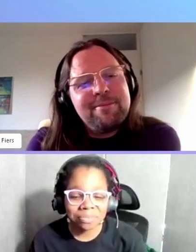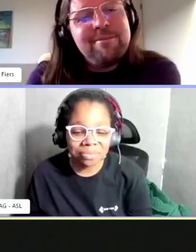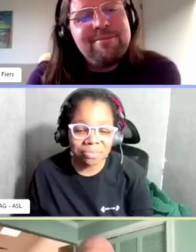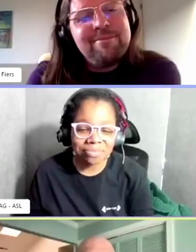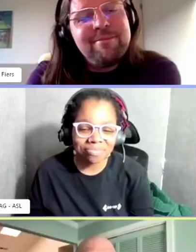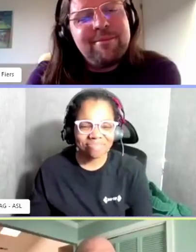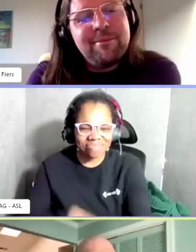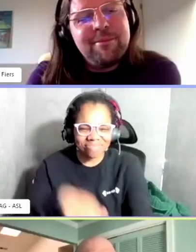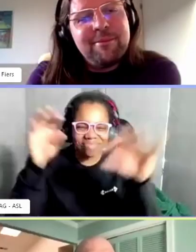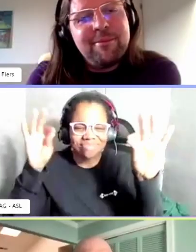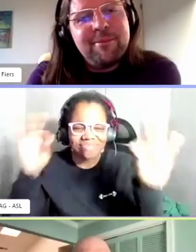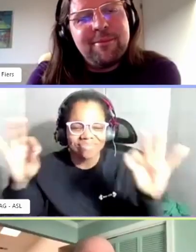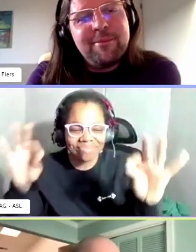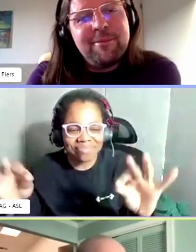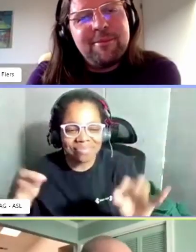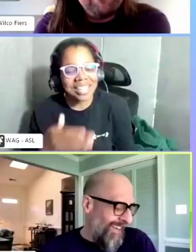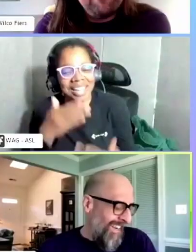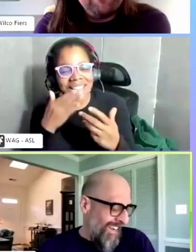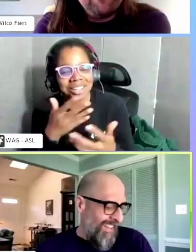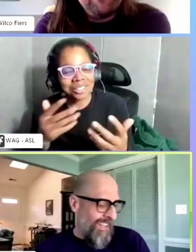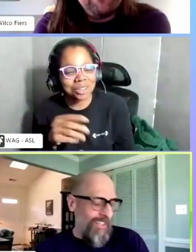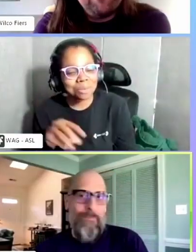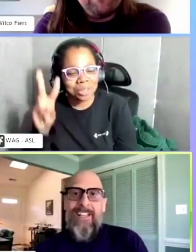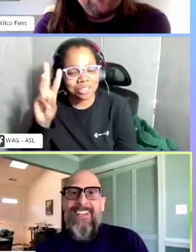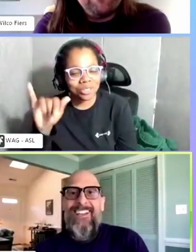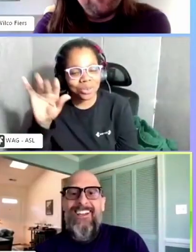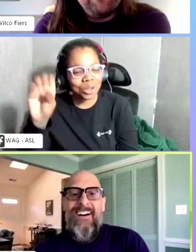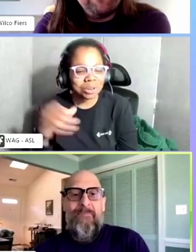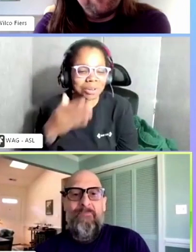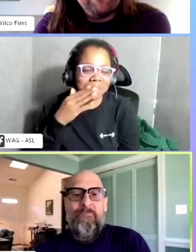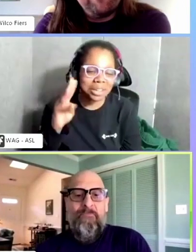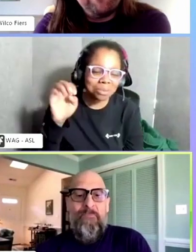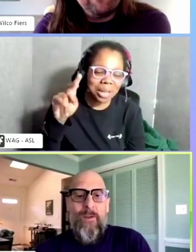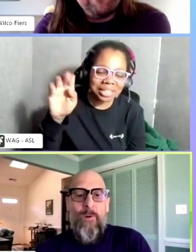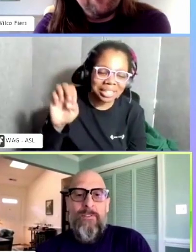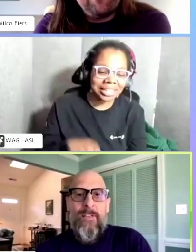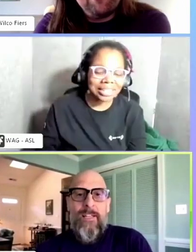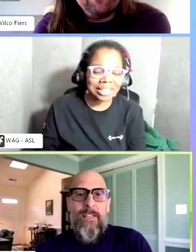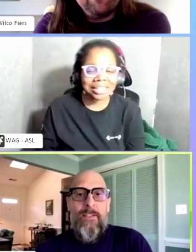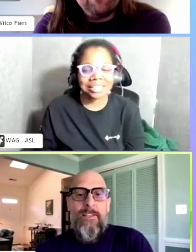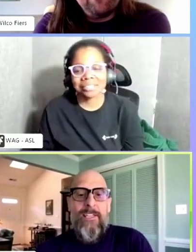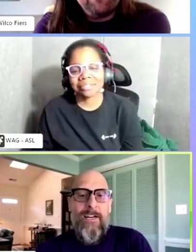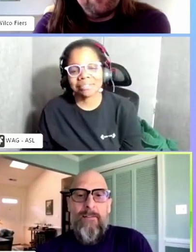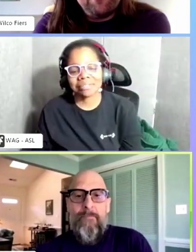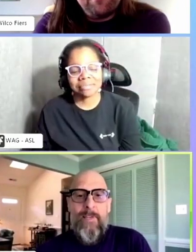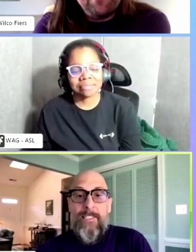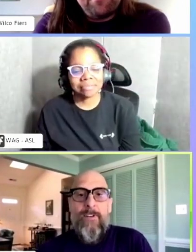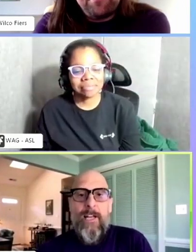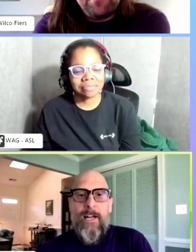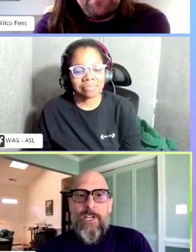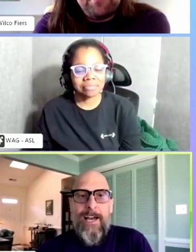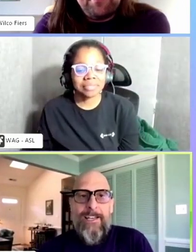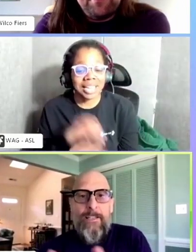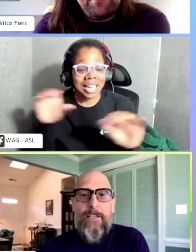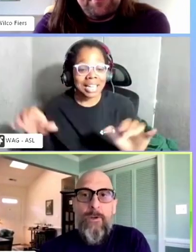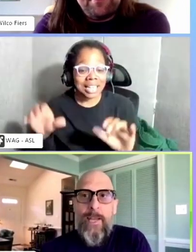Perfect. Thank you. Great timing. Thank you, Wilco. Thank you, Melanie. Well, the activity